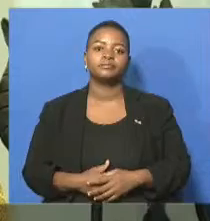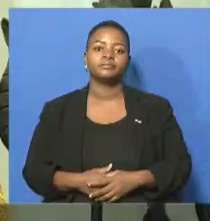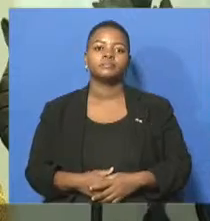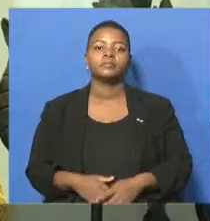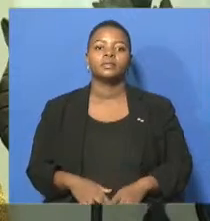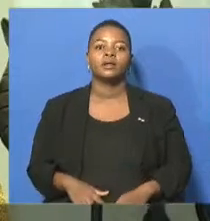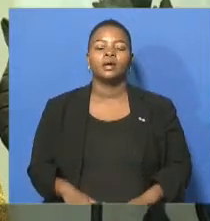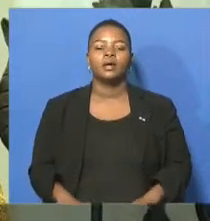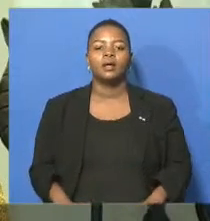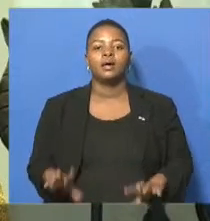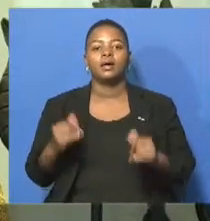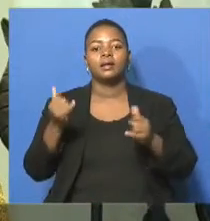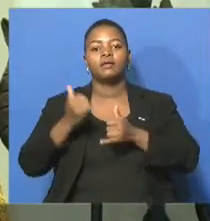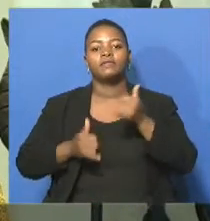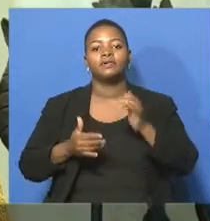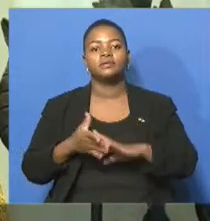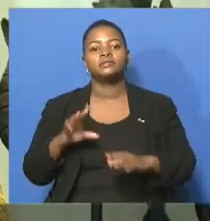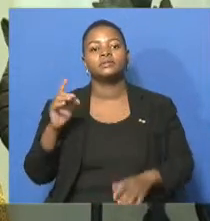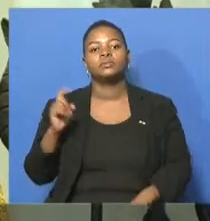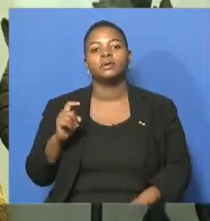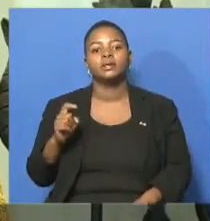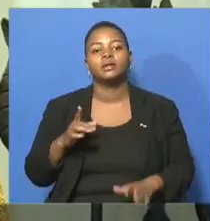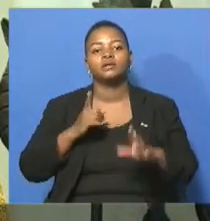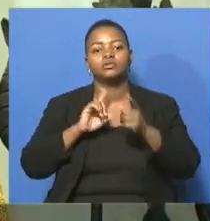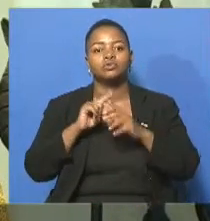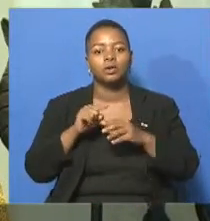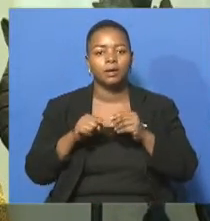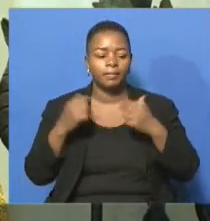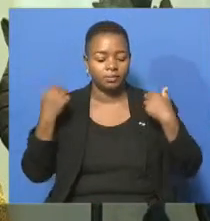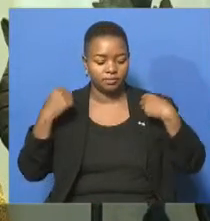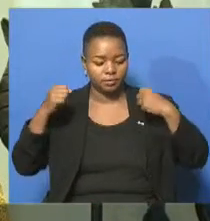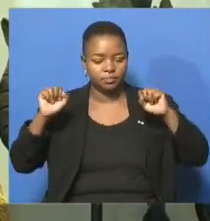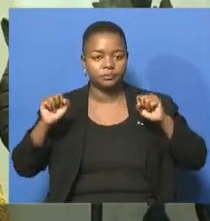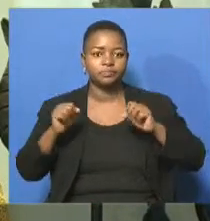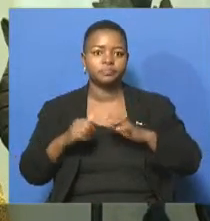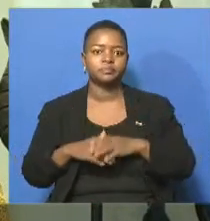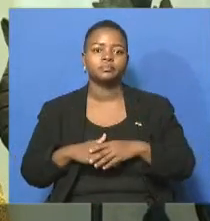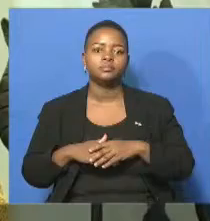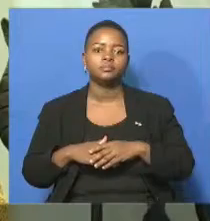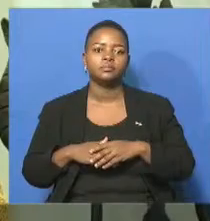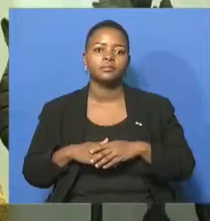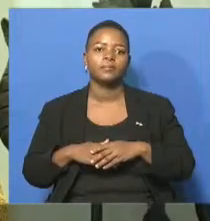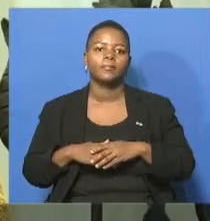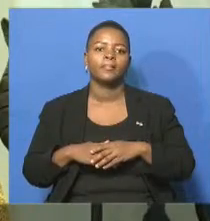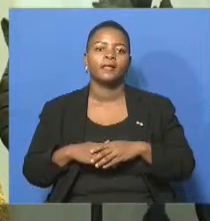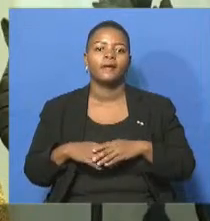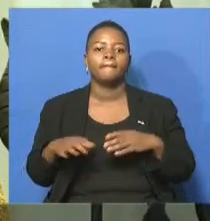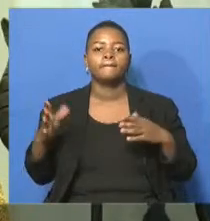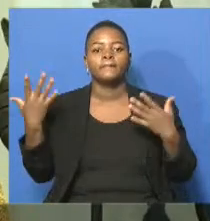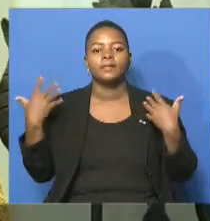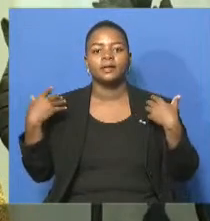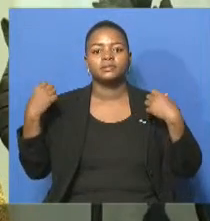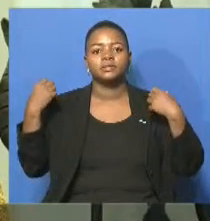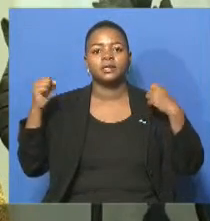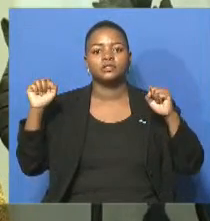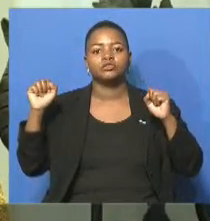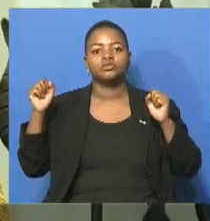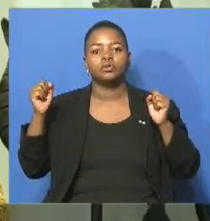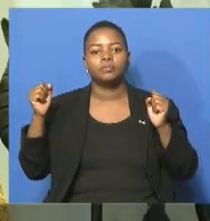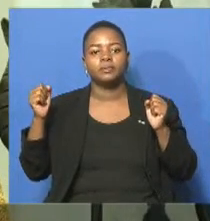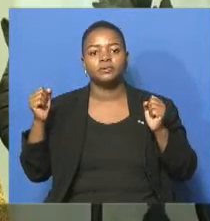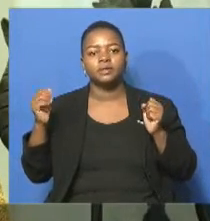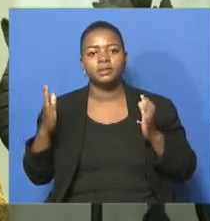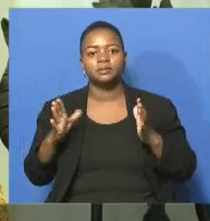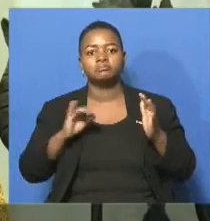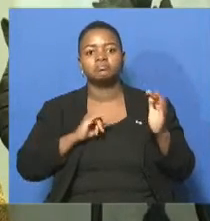wrapping up our conversation, we did speak to Senior Superintendent Selina Umpila earlier, but I just hope that